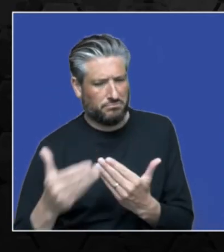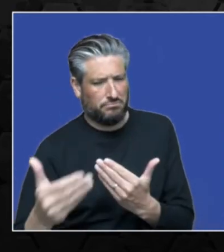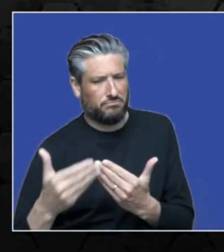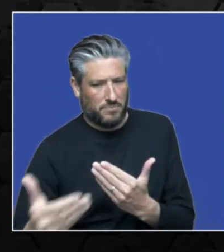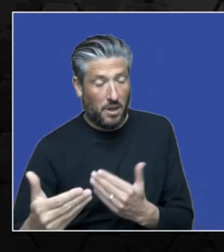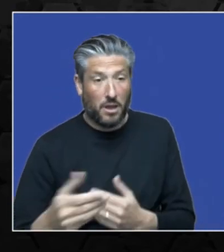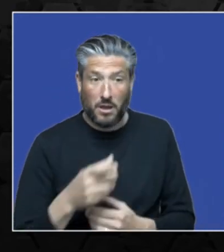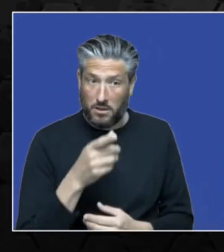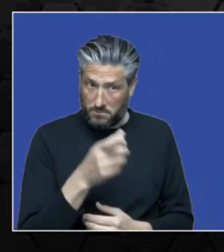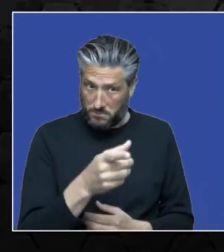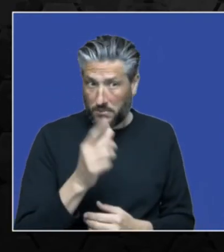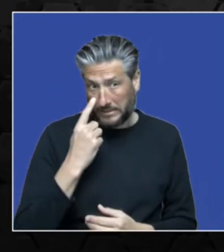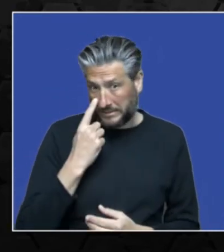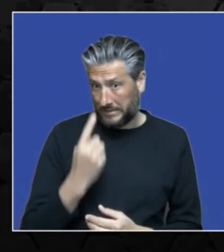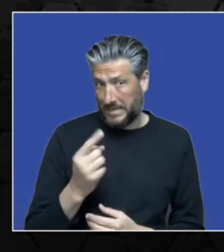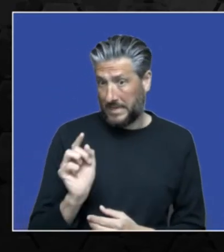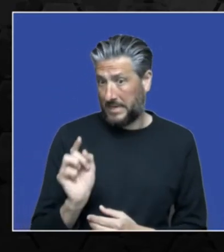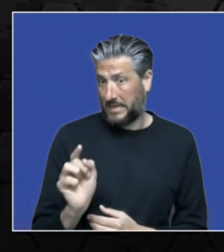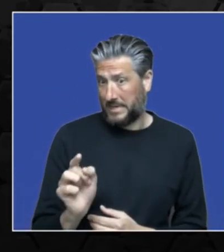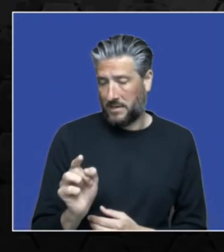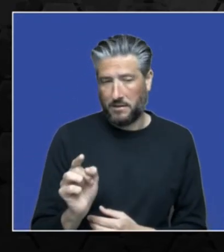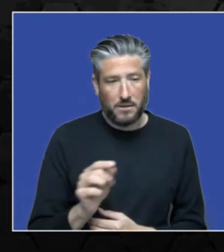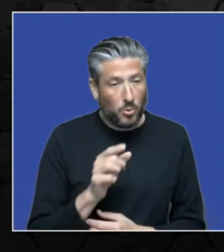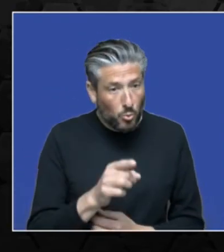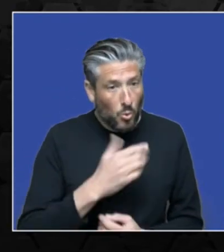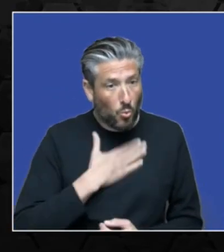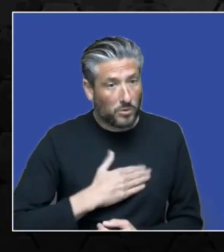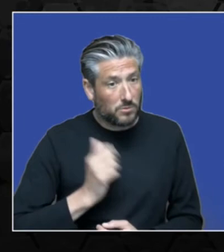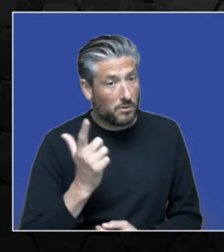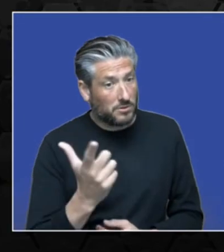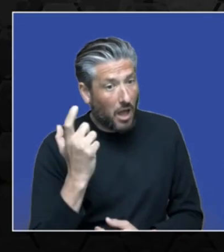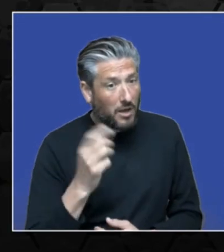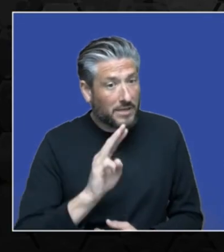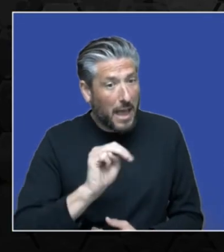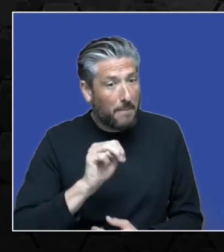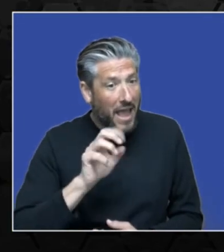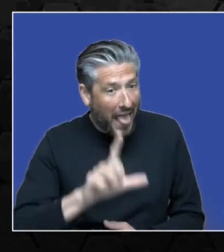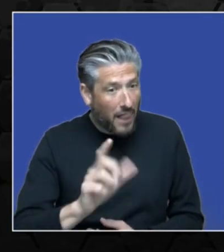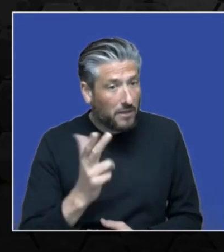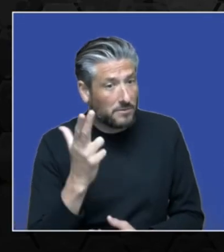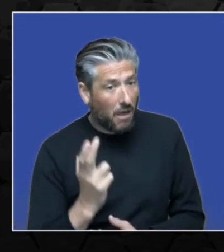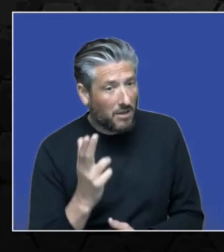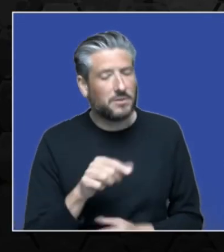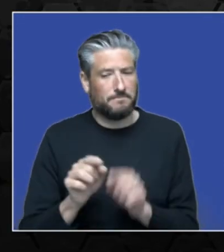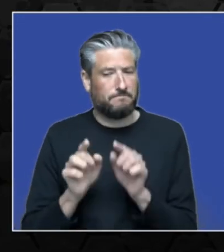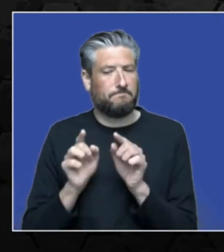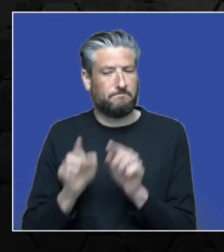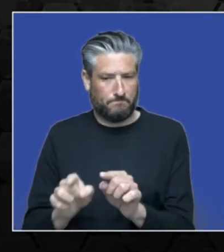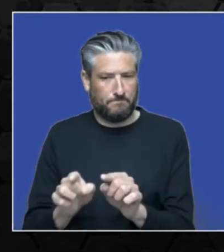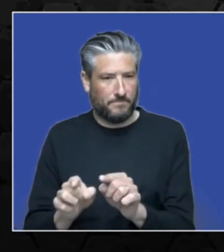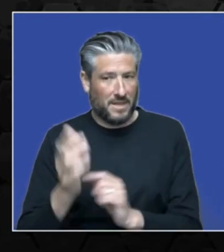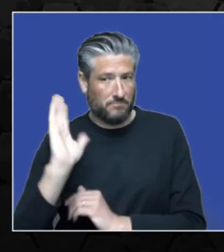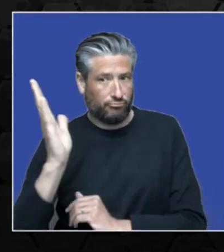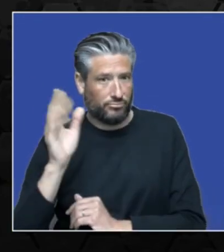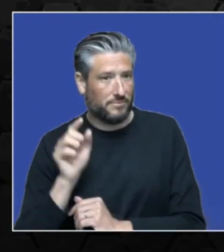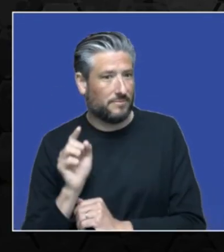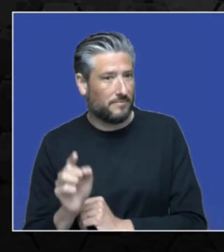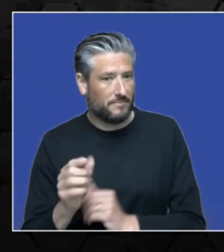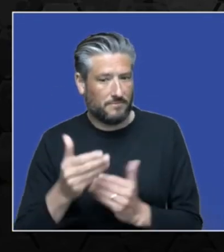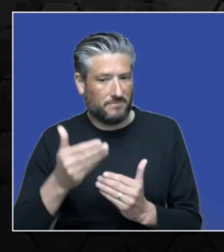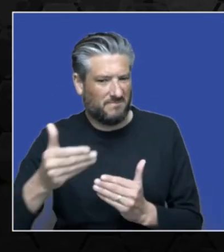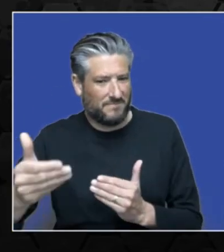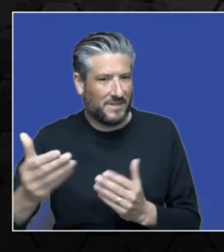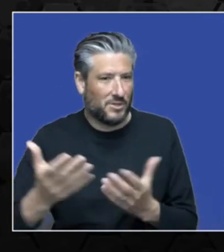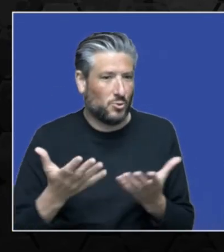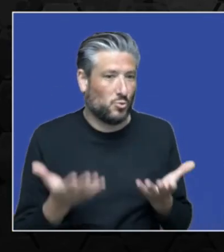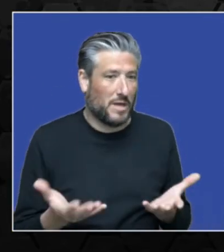you're interested in learning about how to get started with machine learning. Sounds good. I'm going to check out that session as well. Yeah. Nice. We do have a couple of